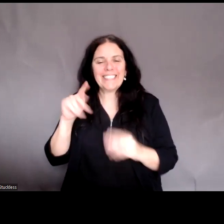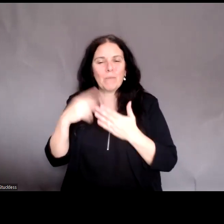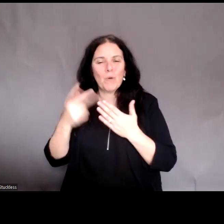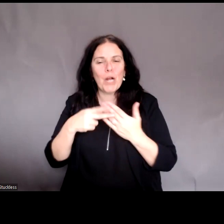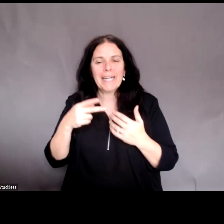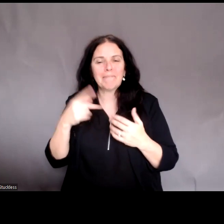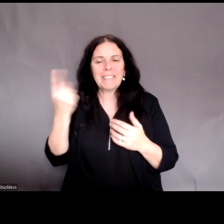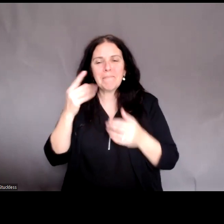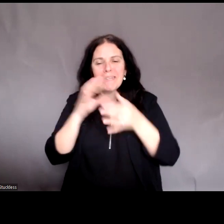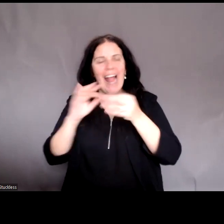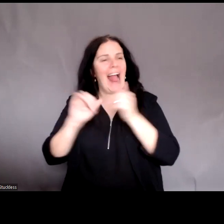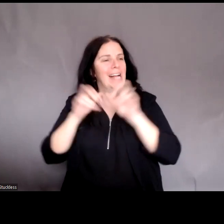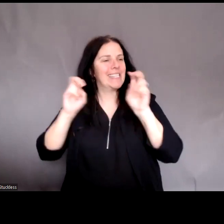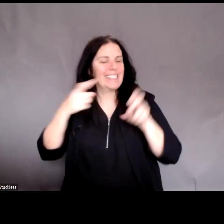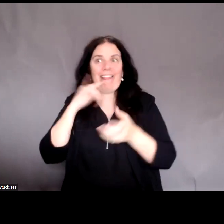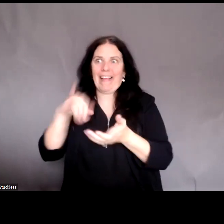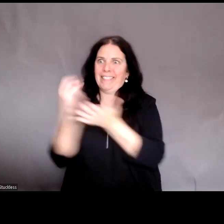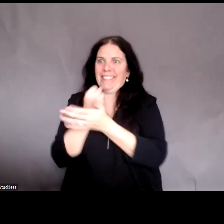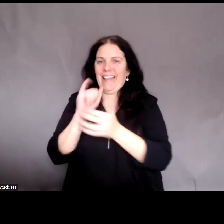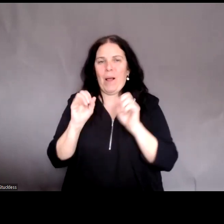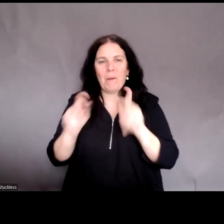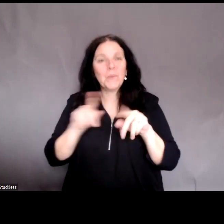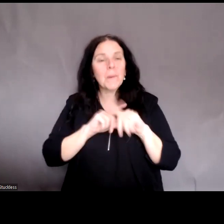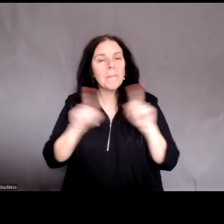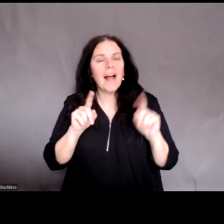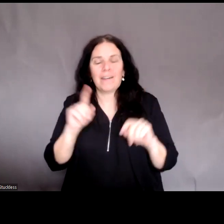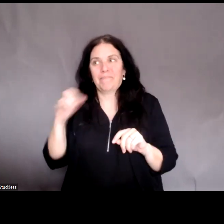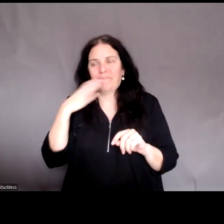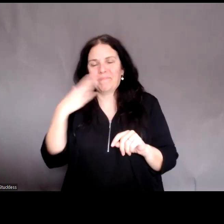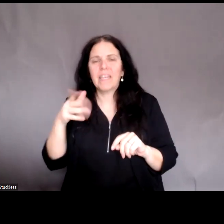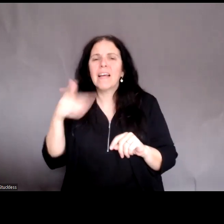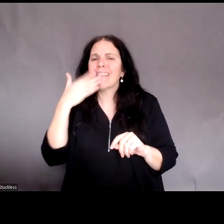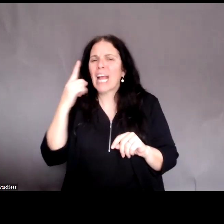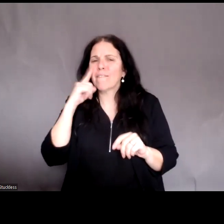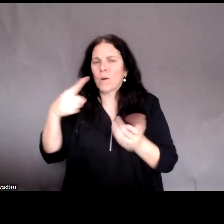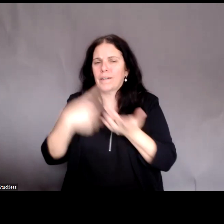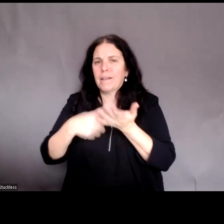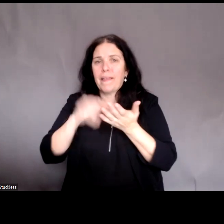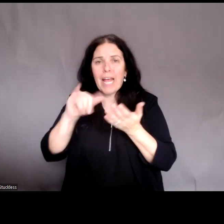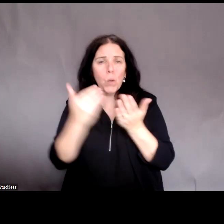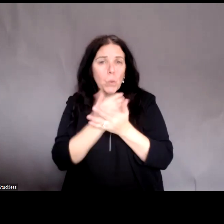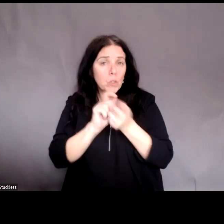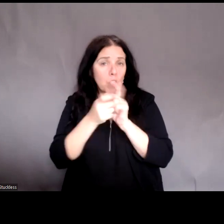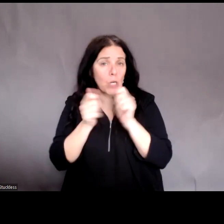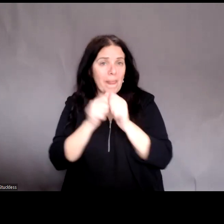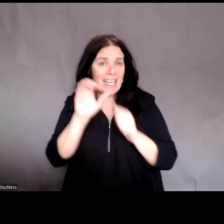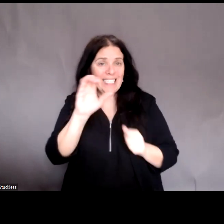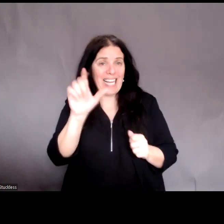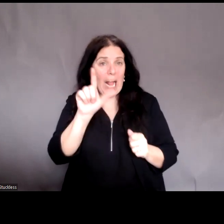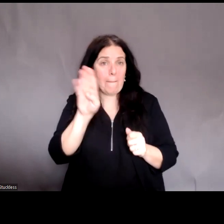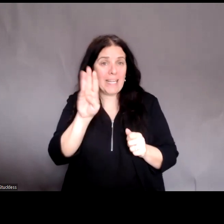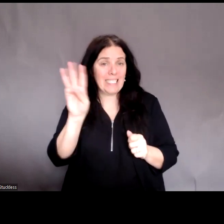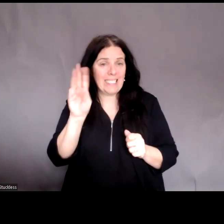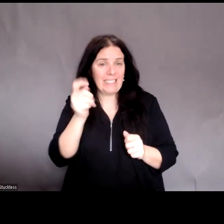TV. Thank you for pointing out about the new changes with the taking out that CLB 6, because some people thought it